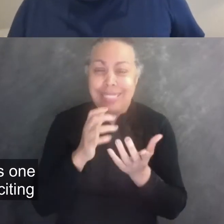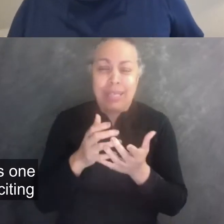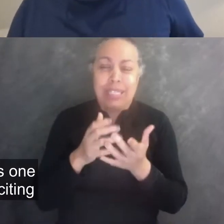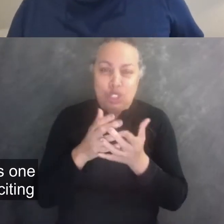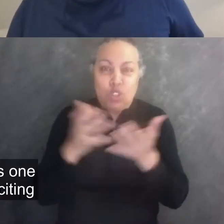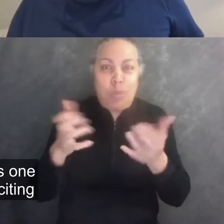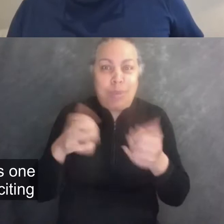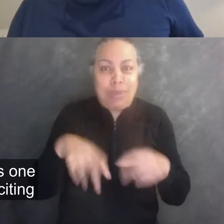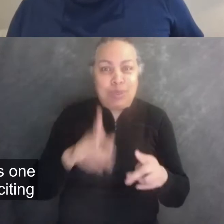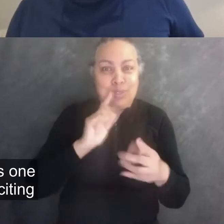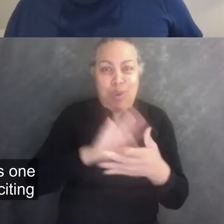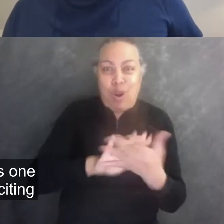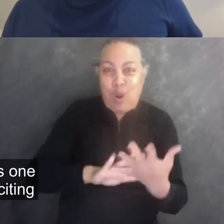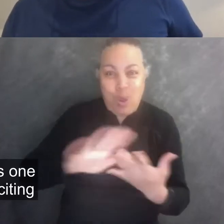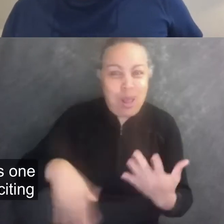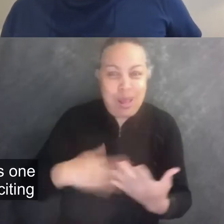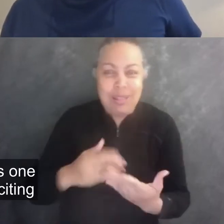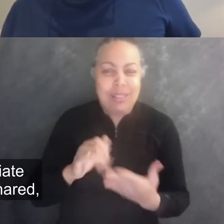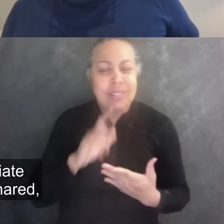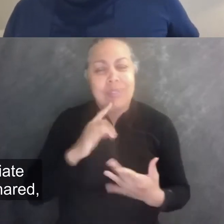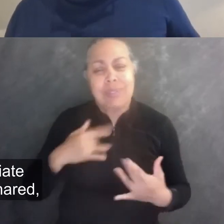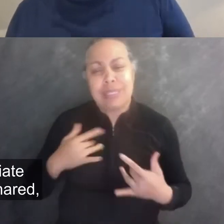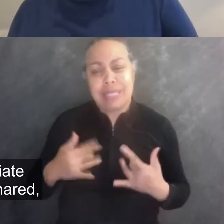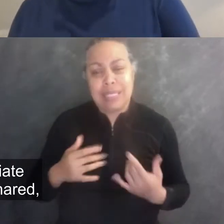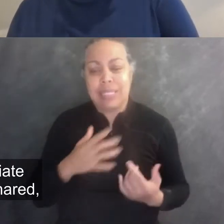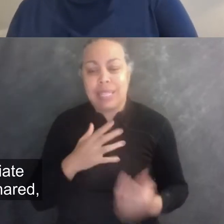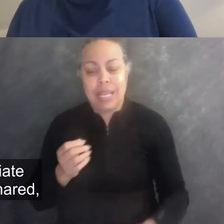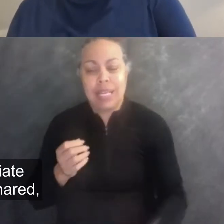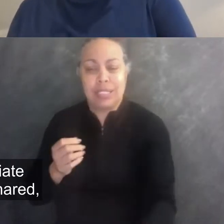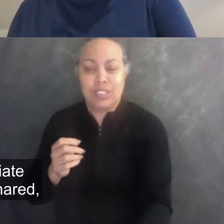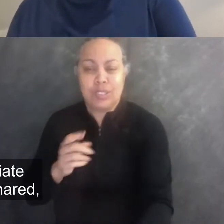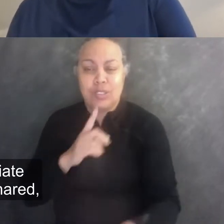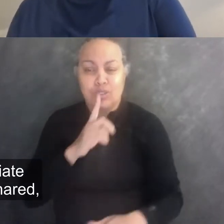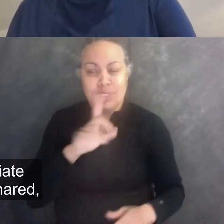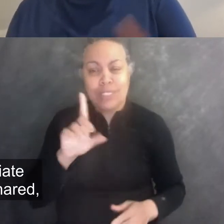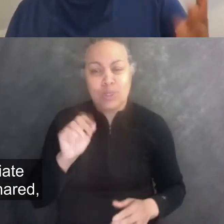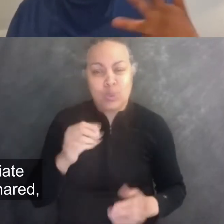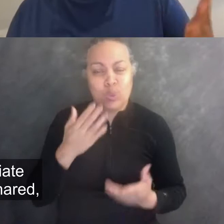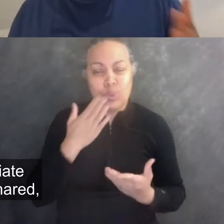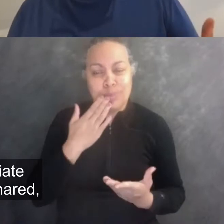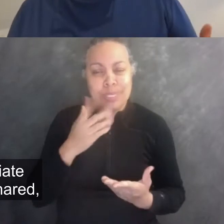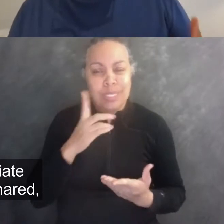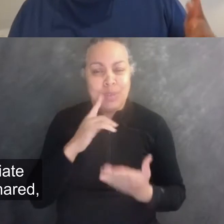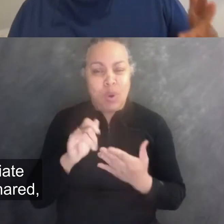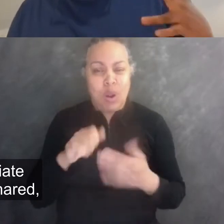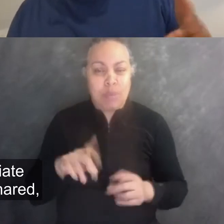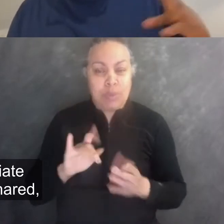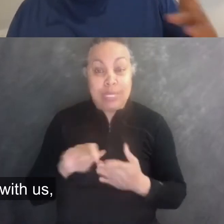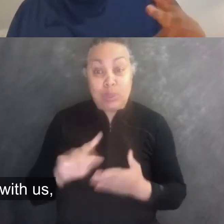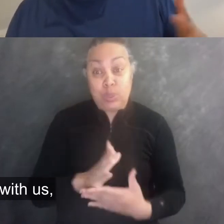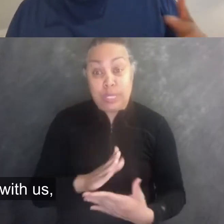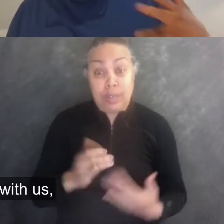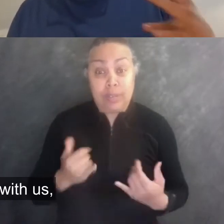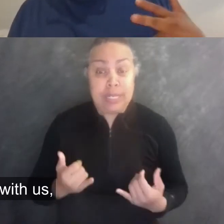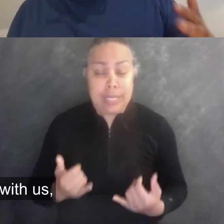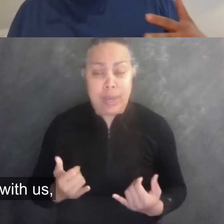I think that that's one thing that's really exciting. And I really appreciate the space that you shared right